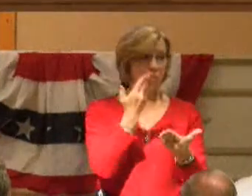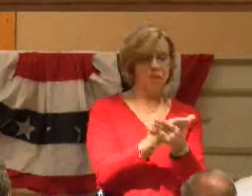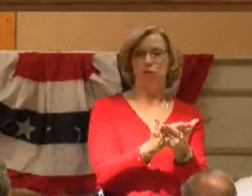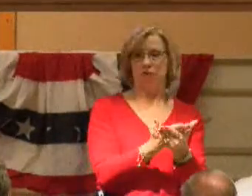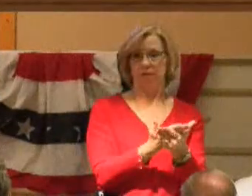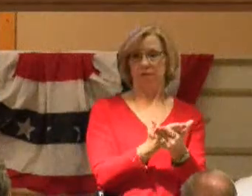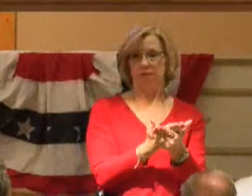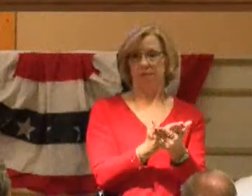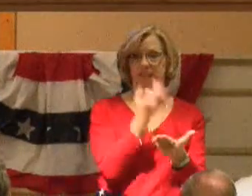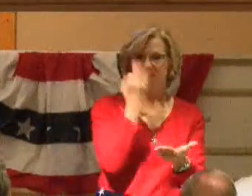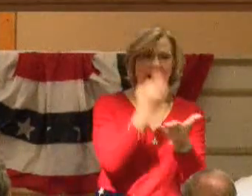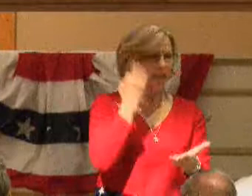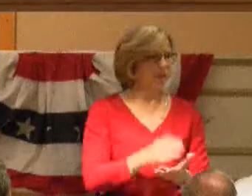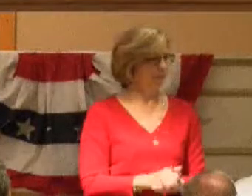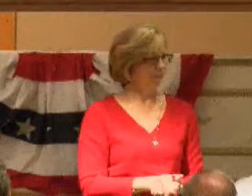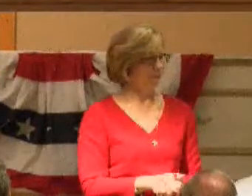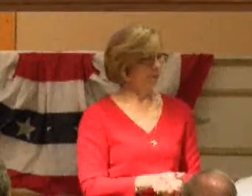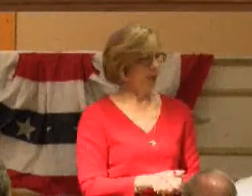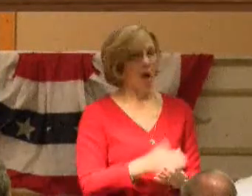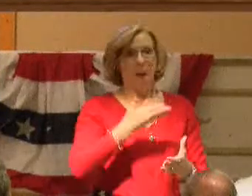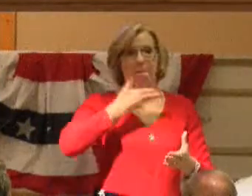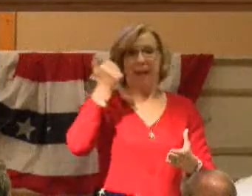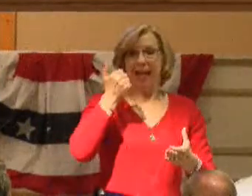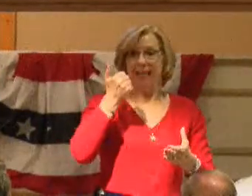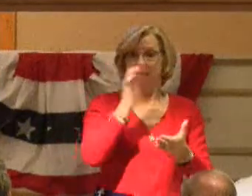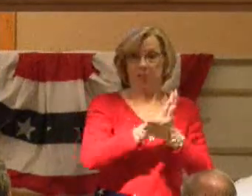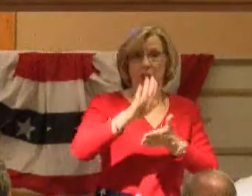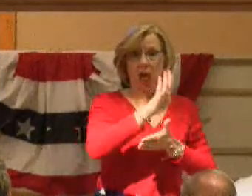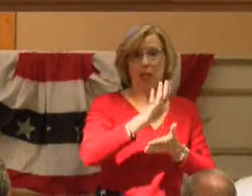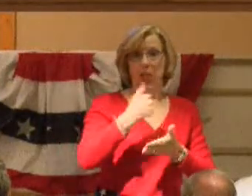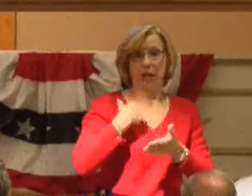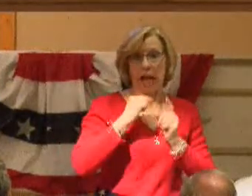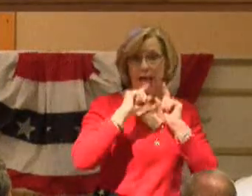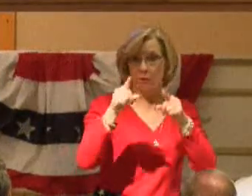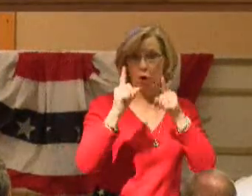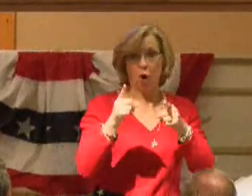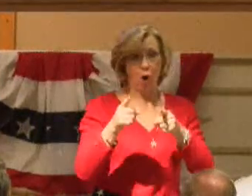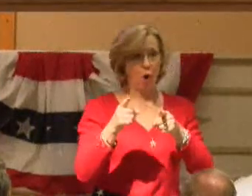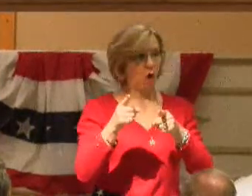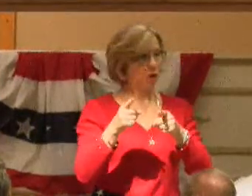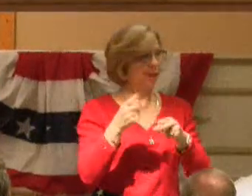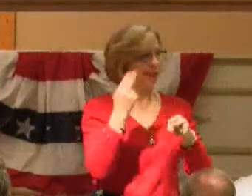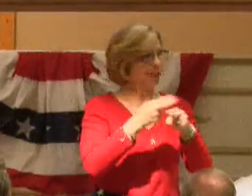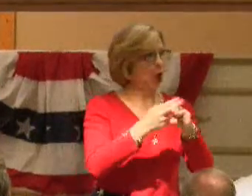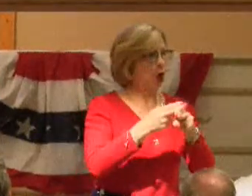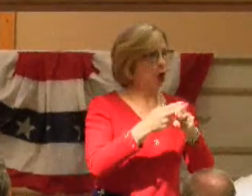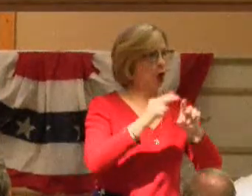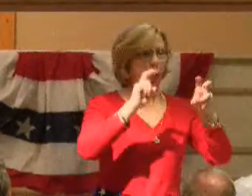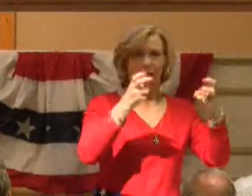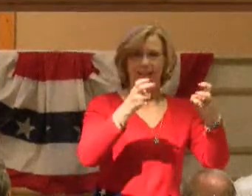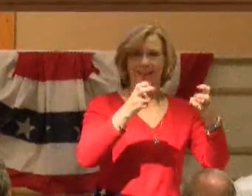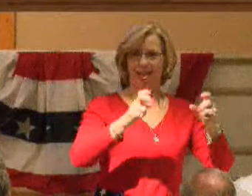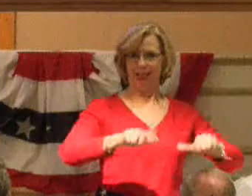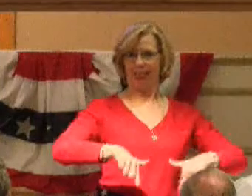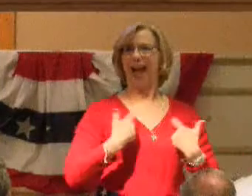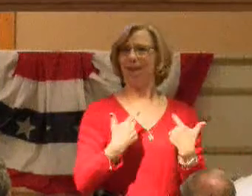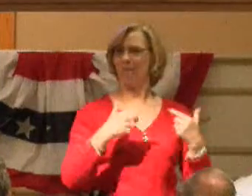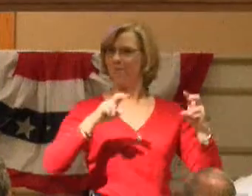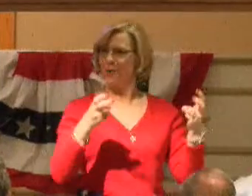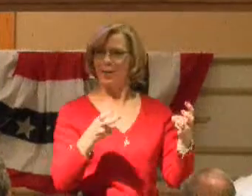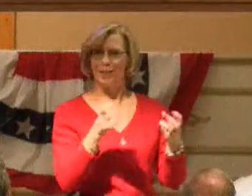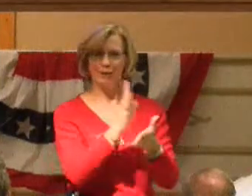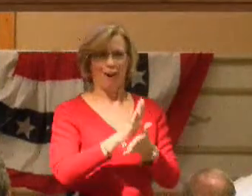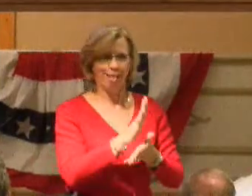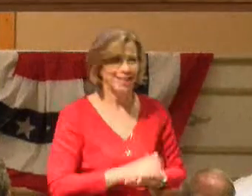true. One of the greatest colleges I've been to in my life is called Life, where I deal with people day